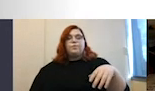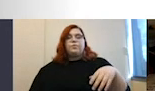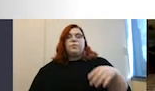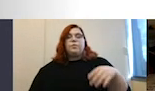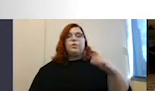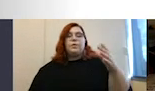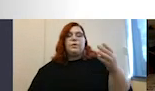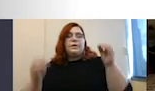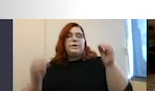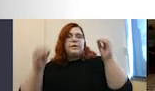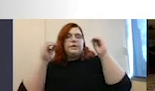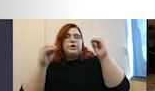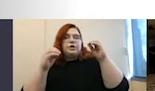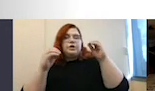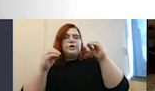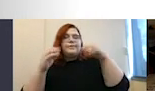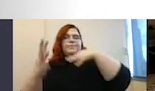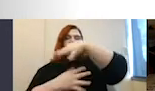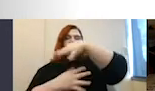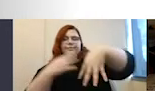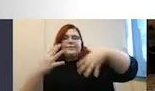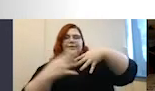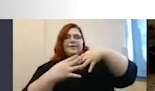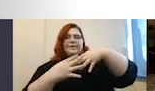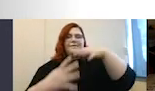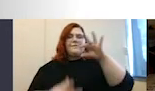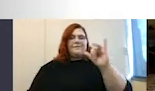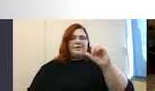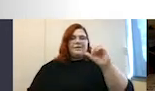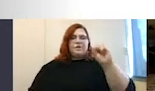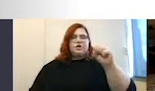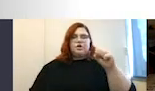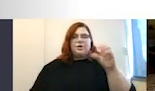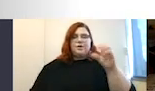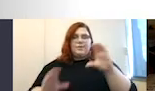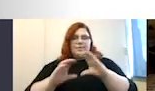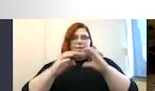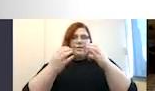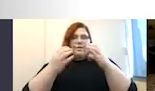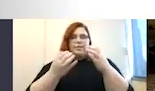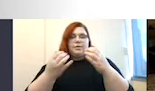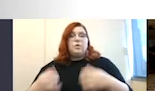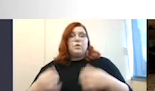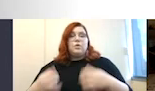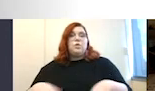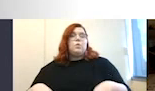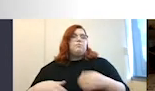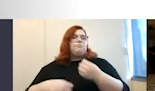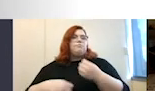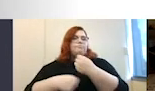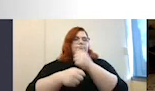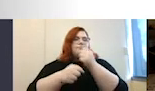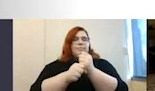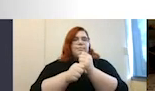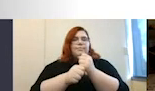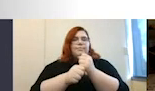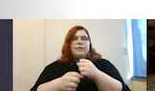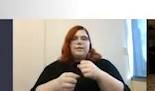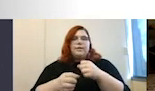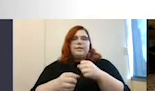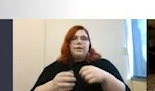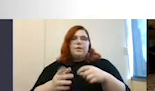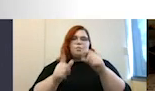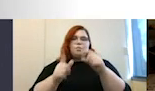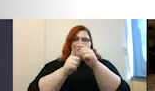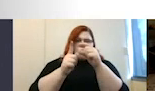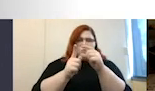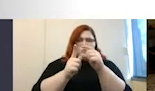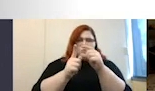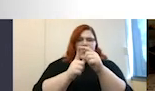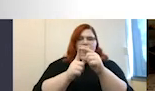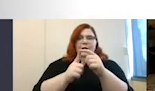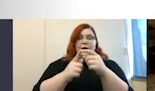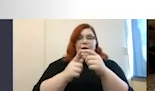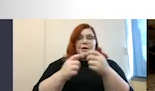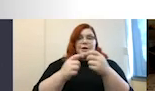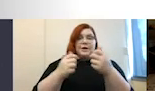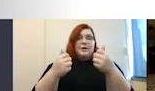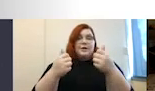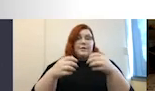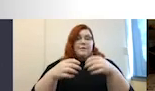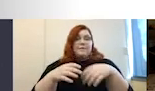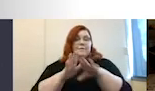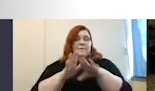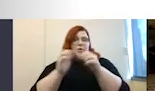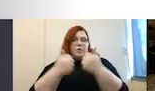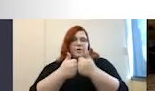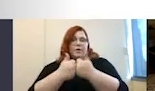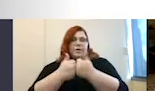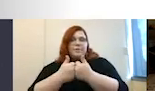be making a text-based video game for ourselves today. He's a professor at Tarrant County College, an